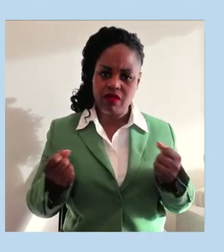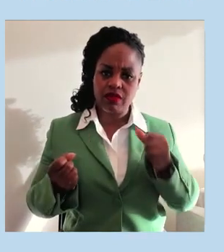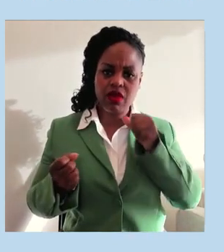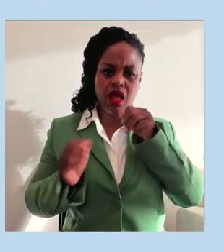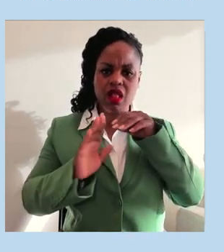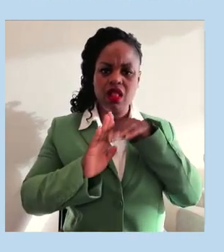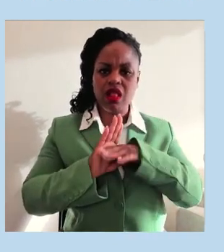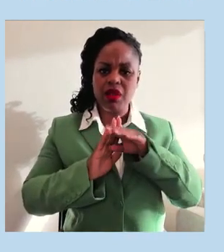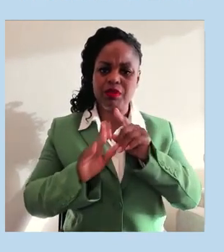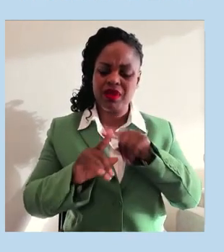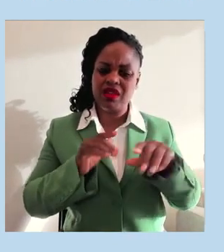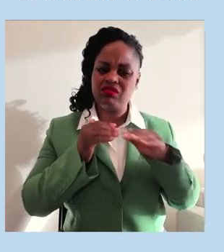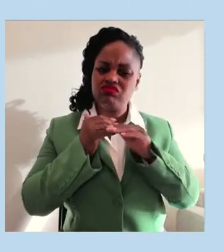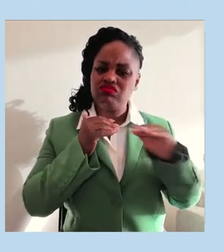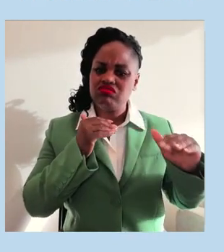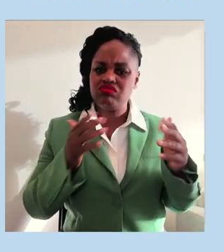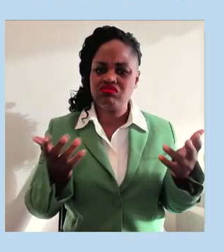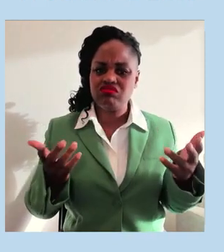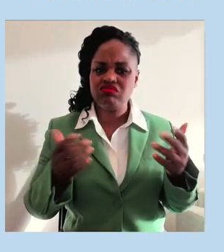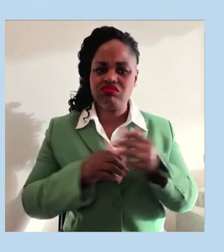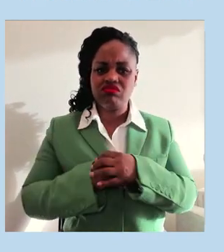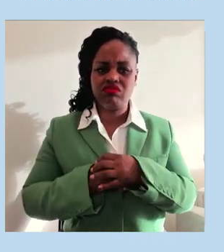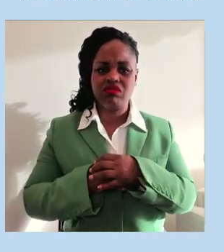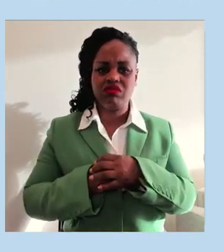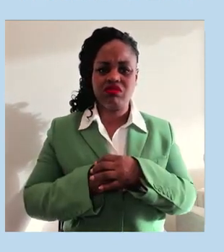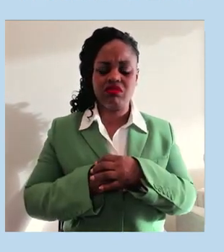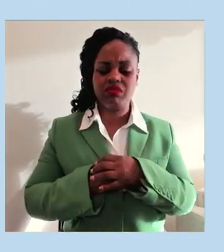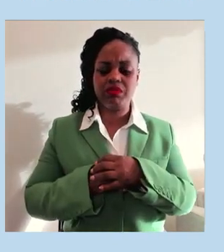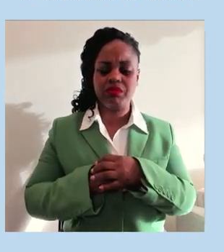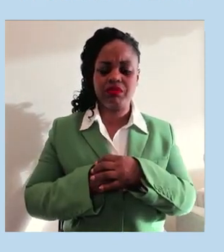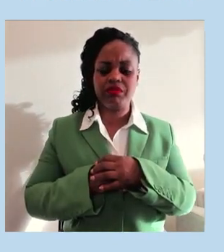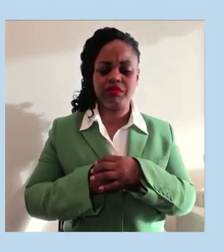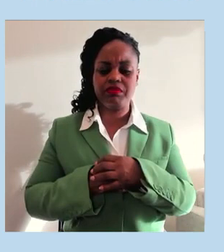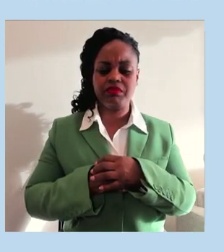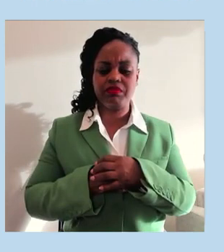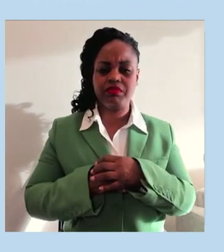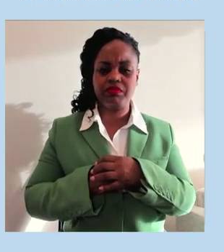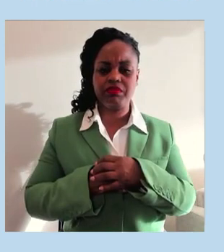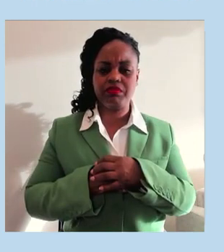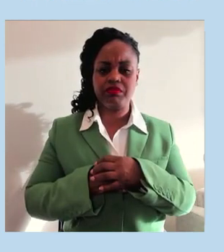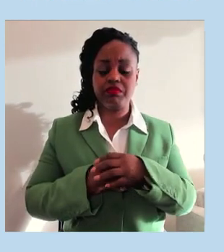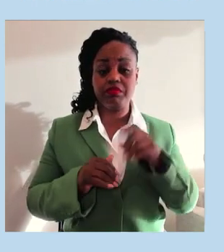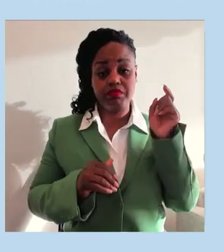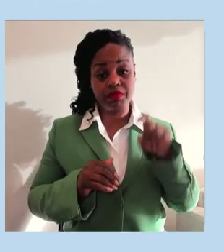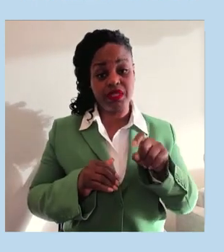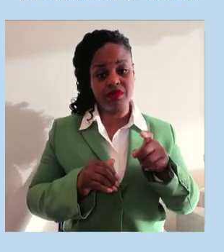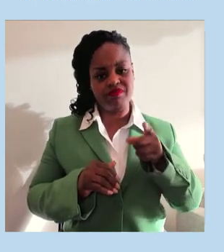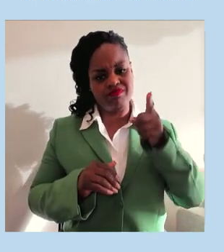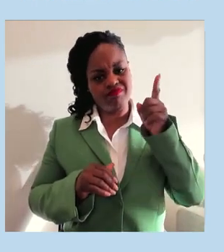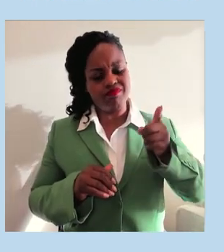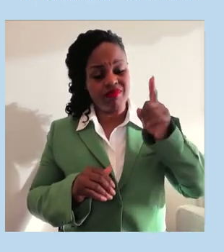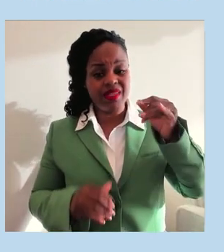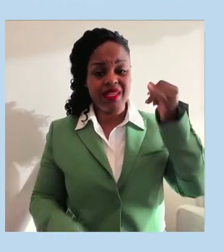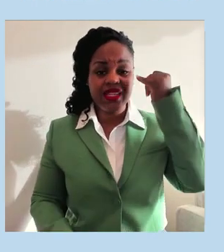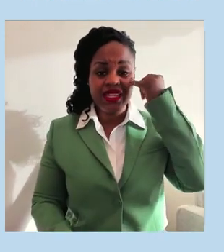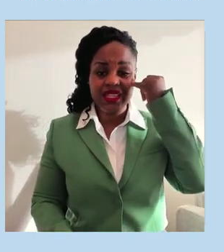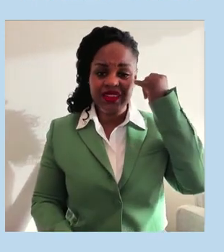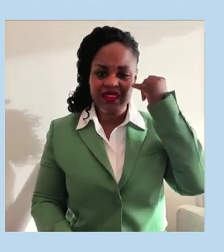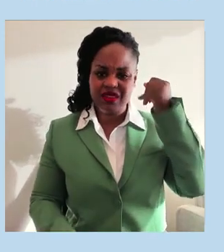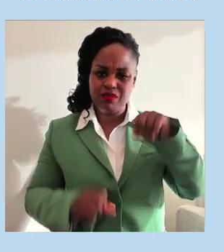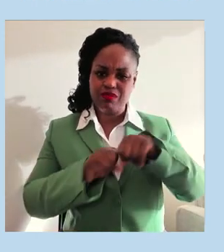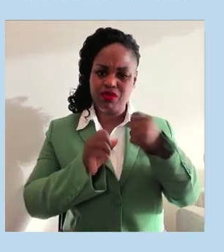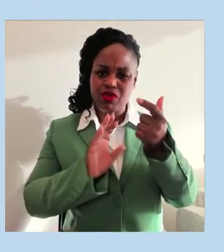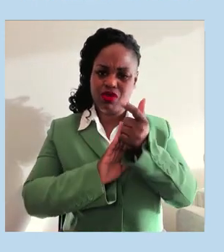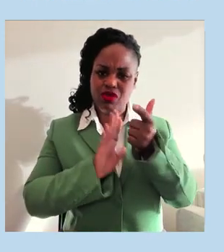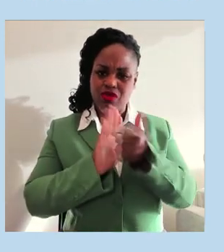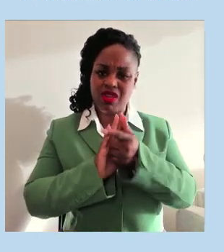States, must hold the perpetrators of international crimes accountable to prevent recurrence of such crimes and bring